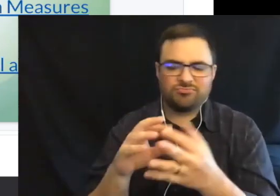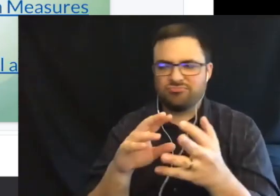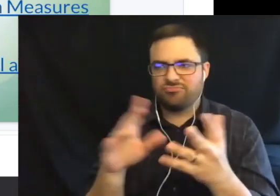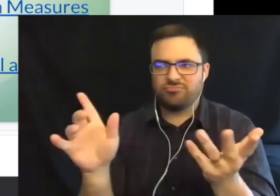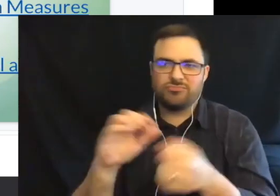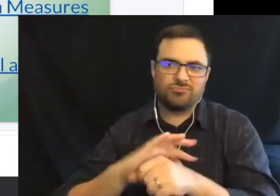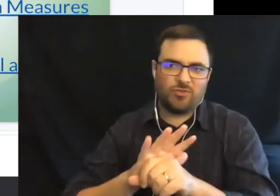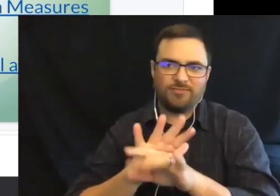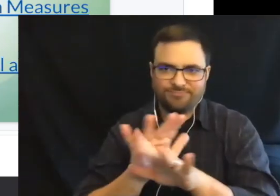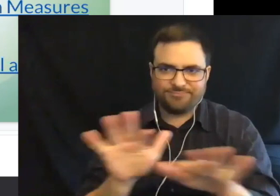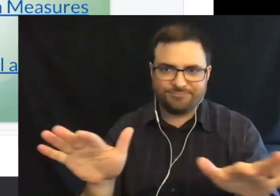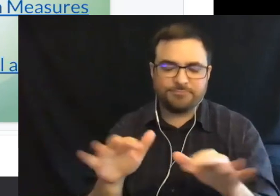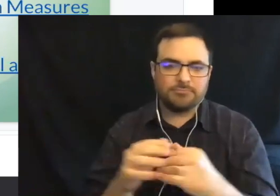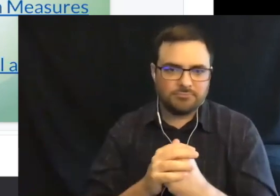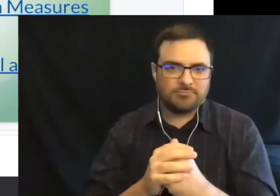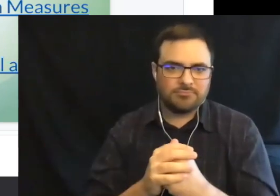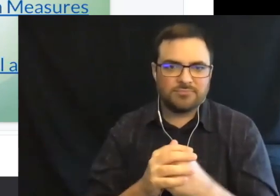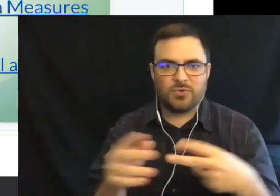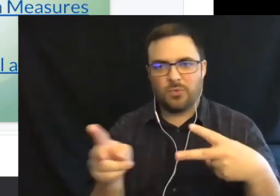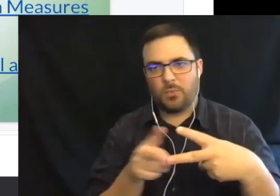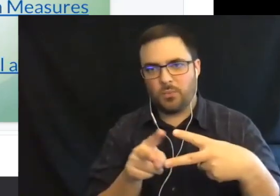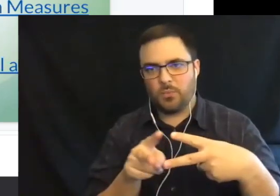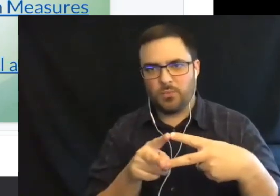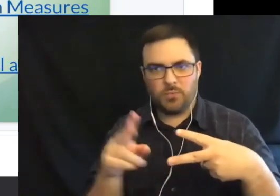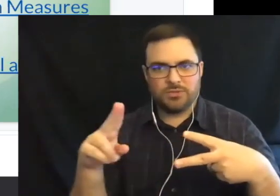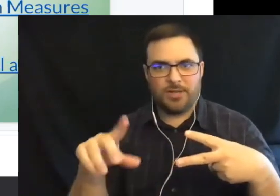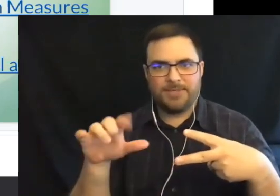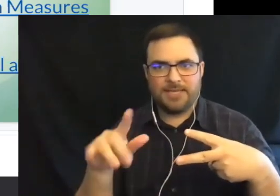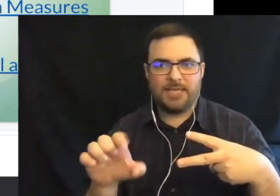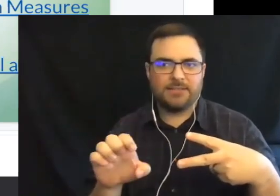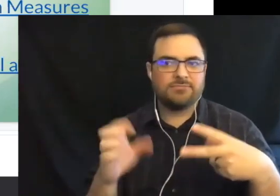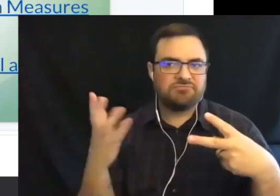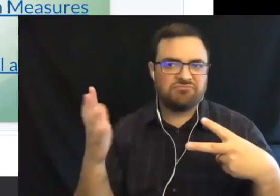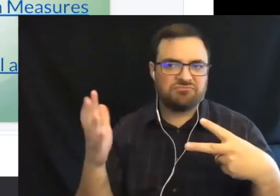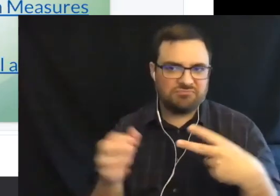updates related to that, both of those documents were updated in October.